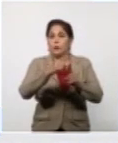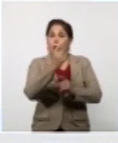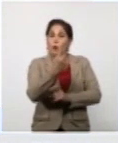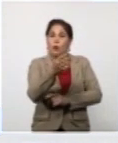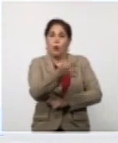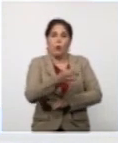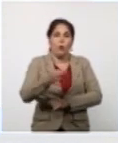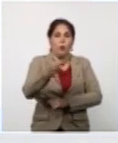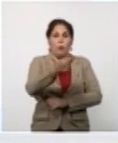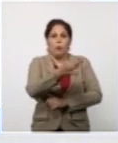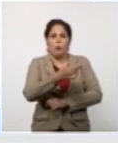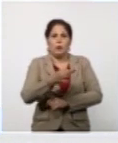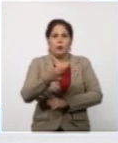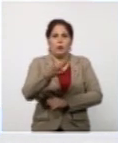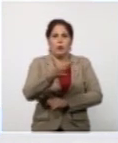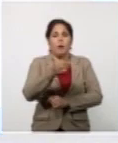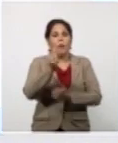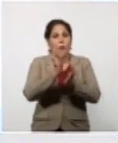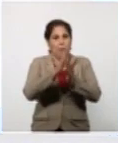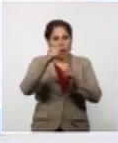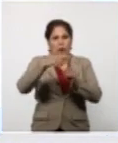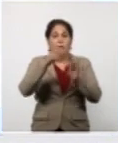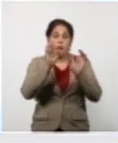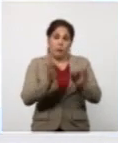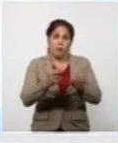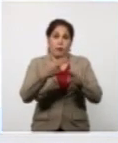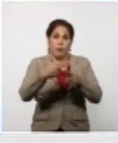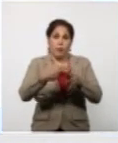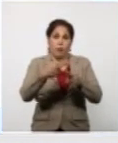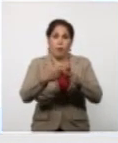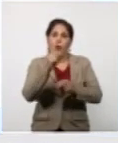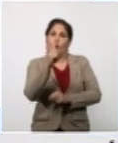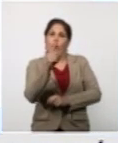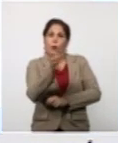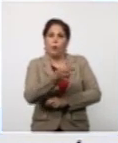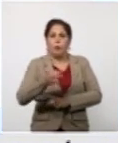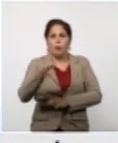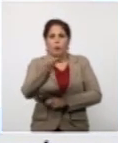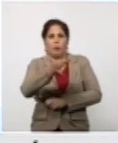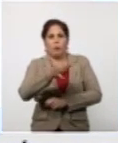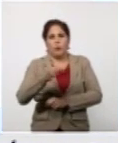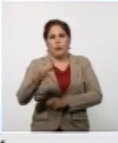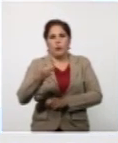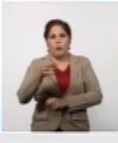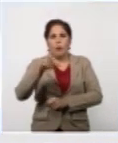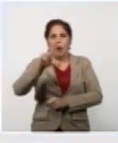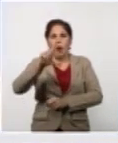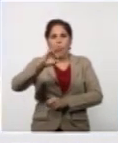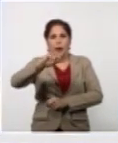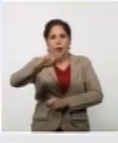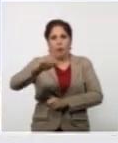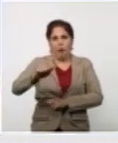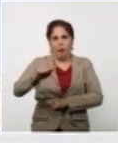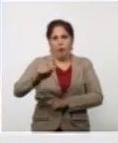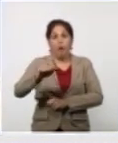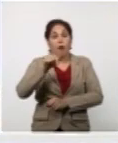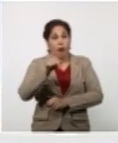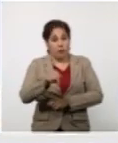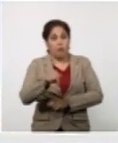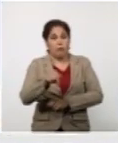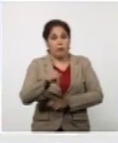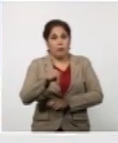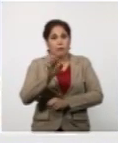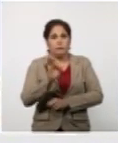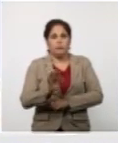The other 2 cases are from the province of Matanzas, one from the Matanzas municipality and the other from